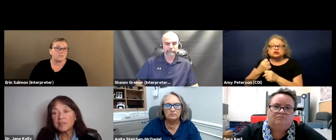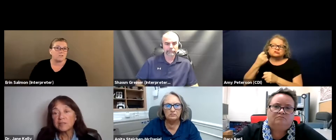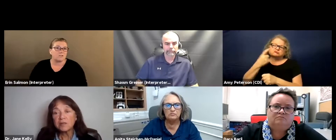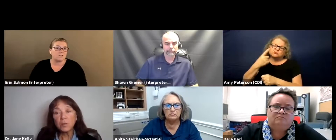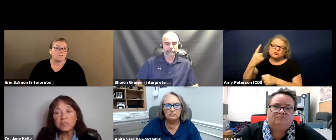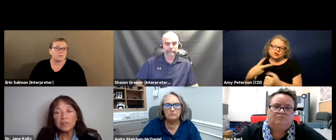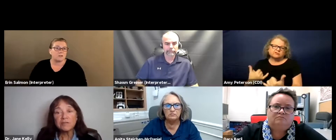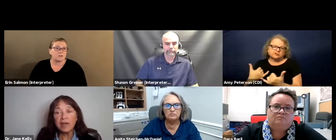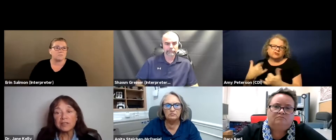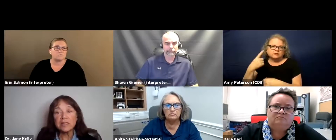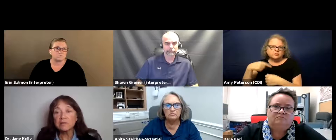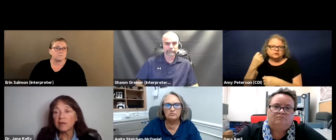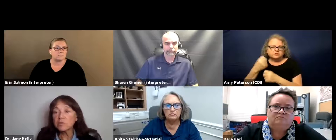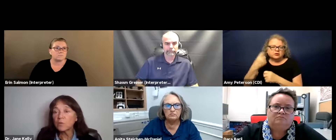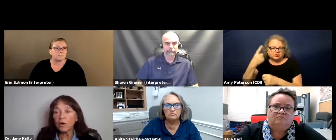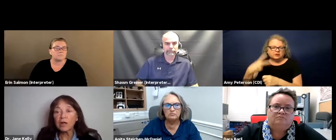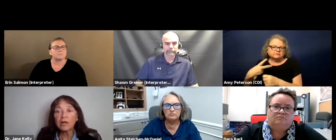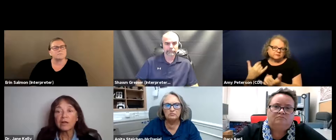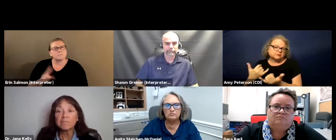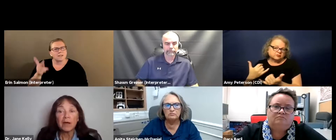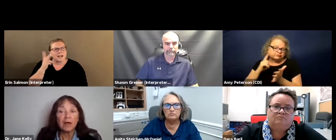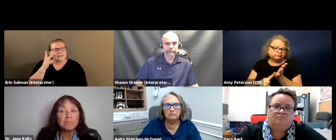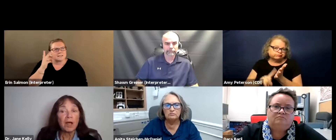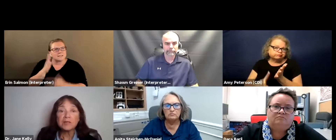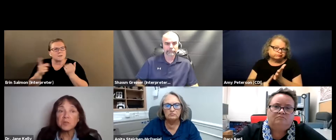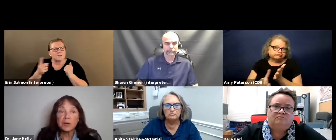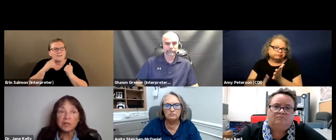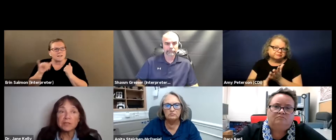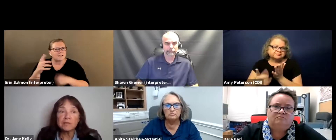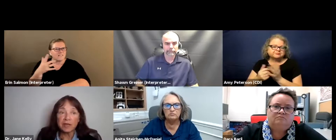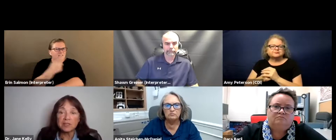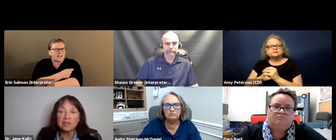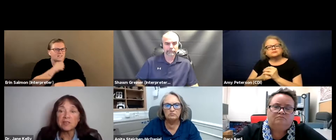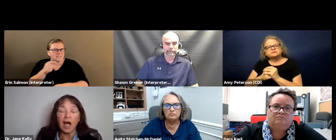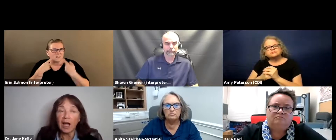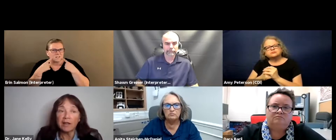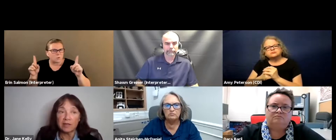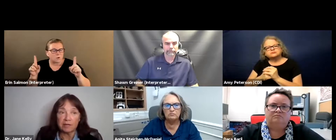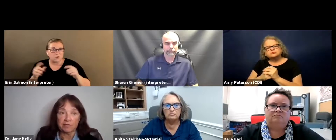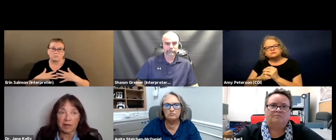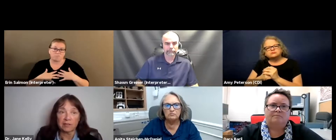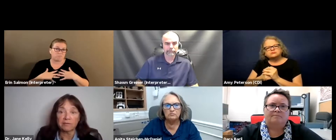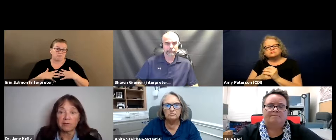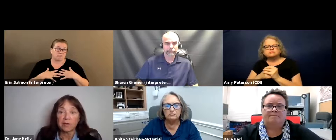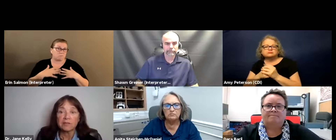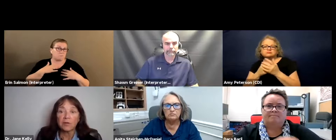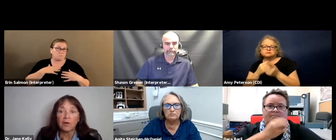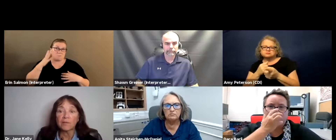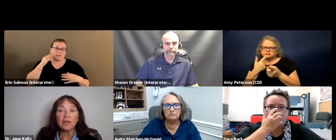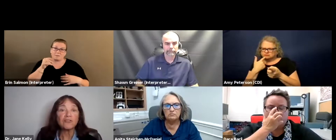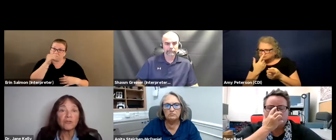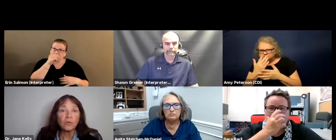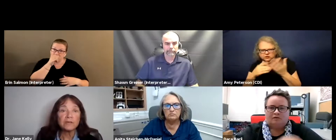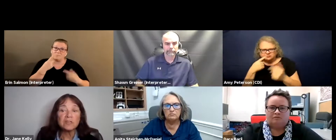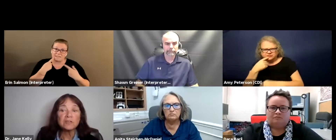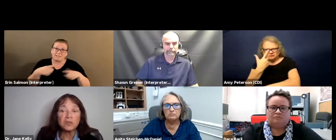I see someone says the vaccine doesn't work. In my experience, the vaccine is highly effective. So I'm